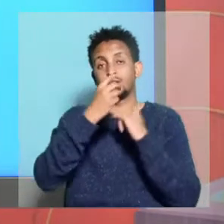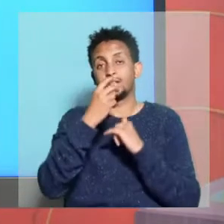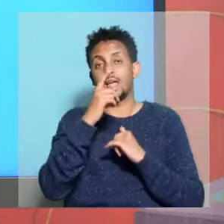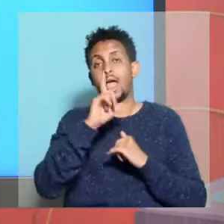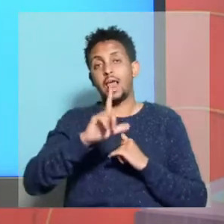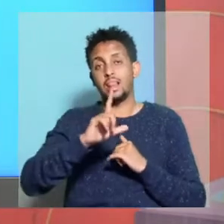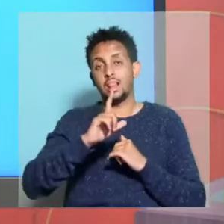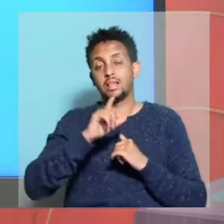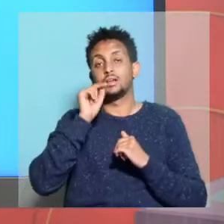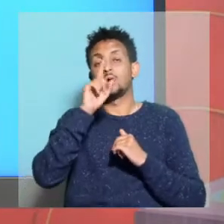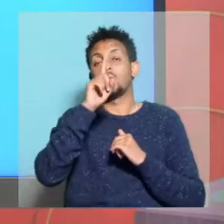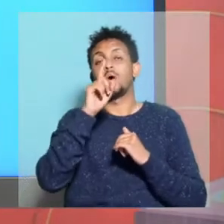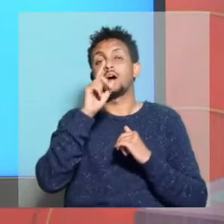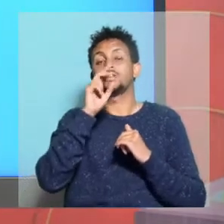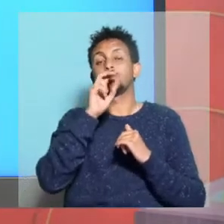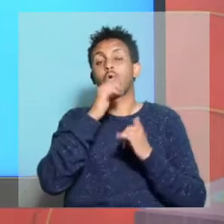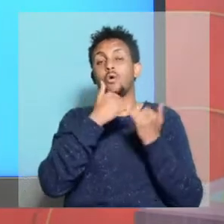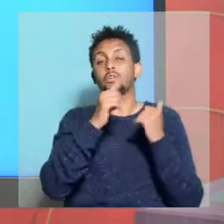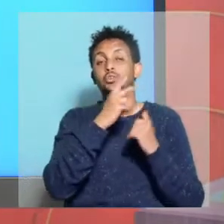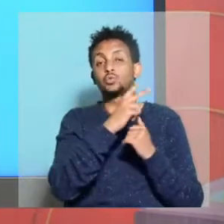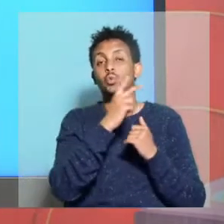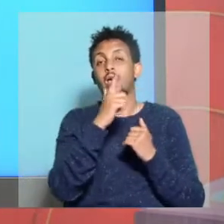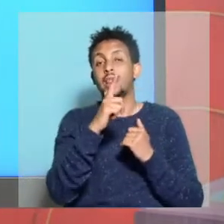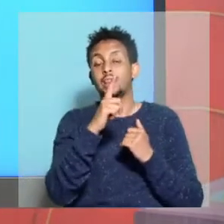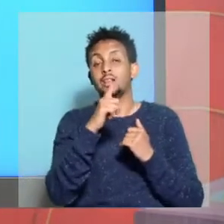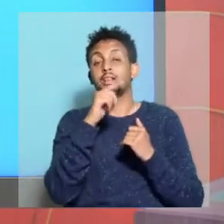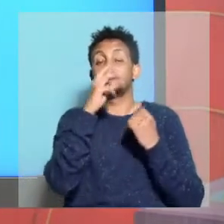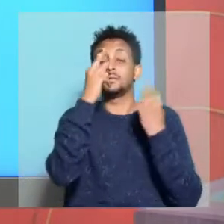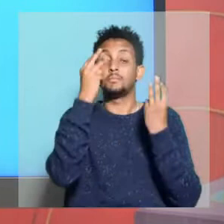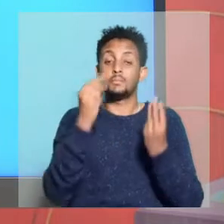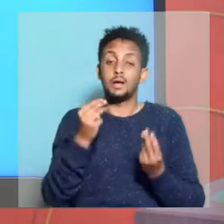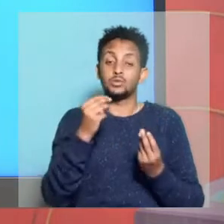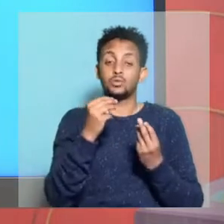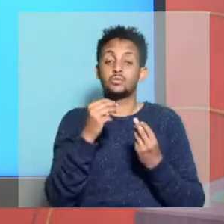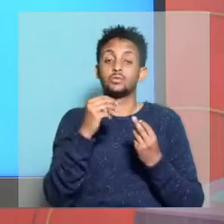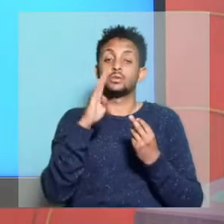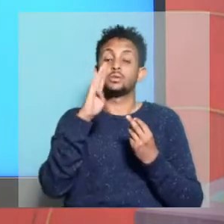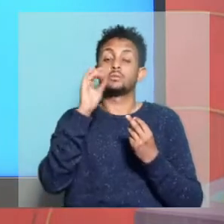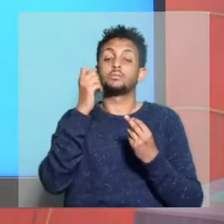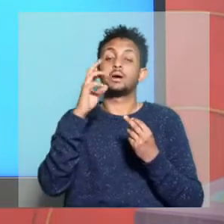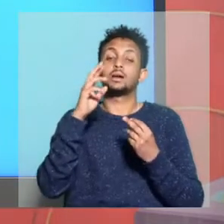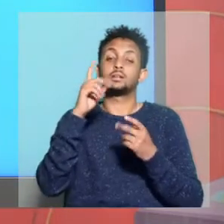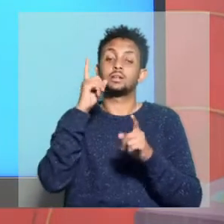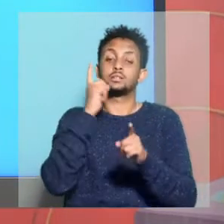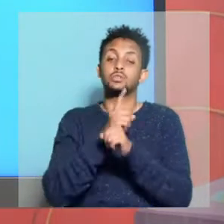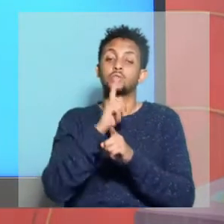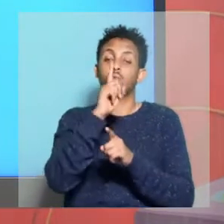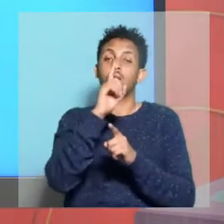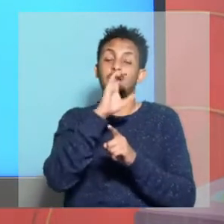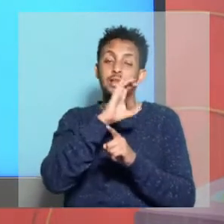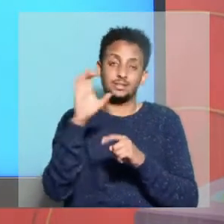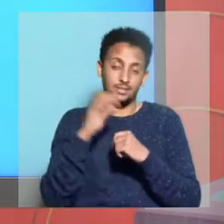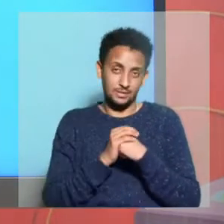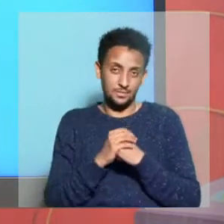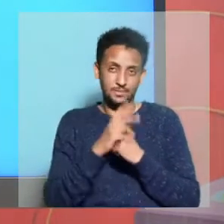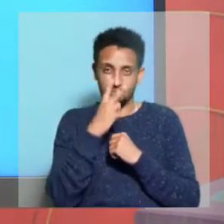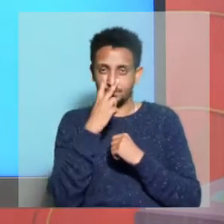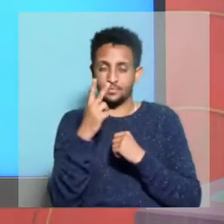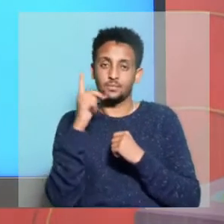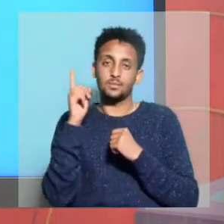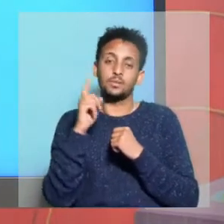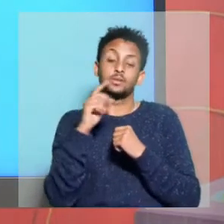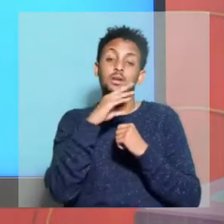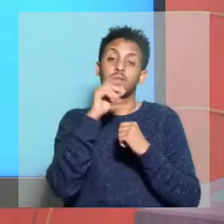L. So 1 over 2 L, and the mass of the bar is actually 100